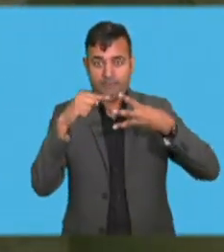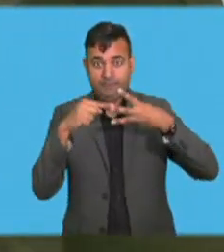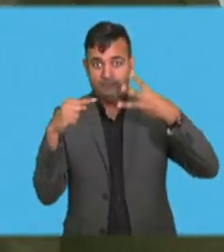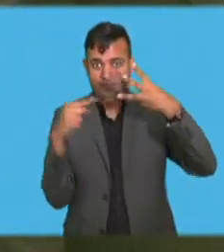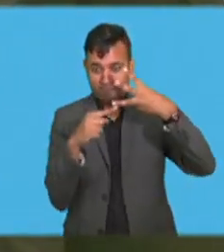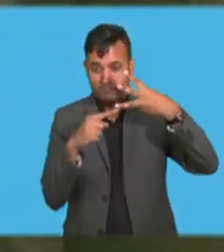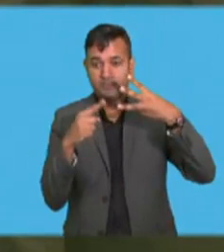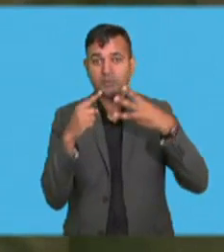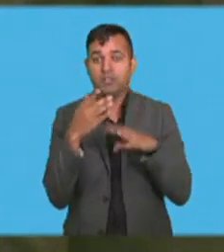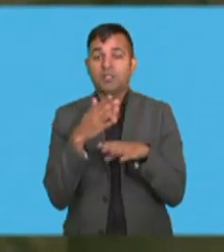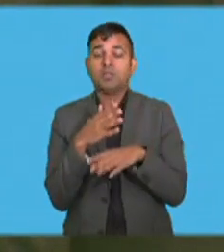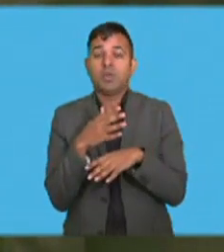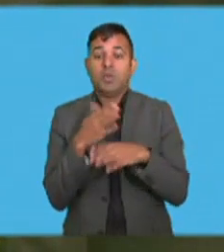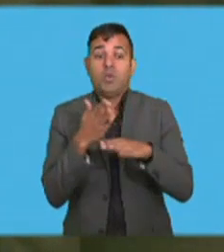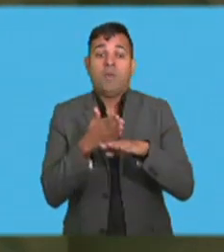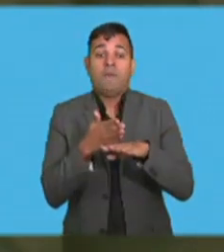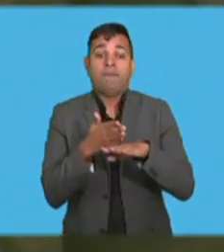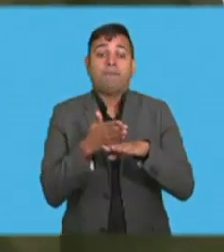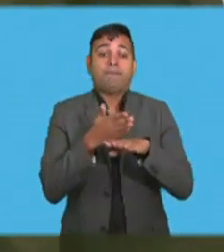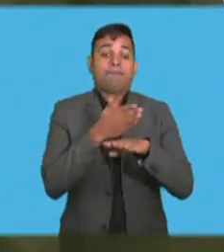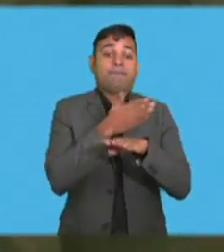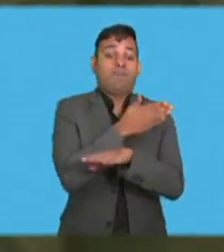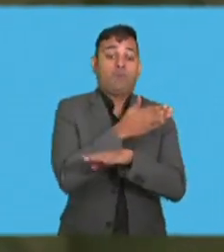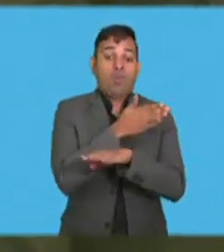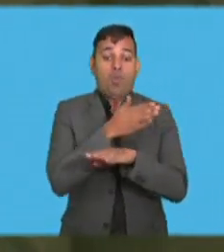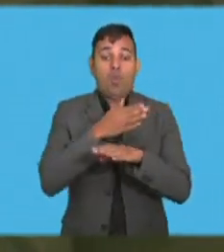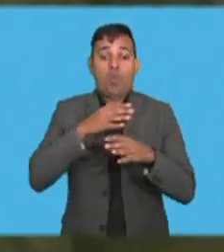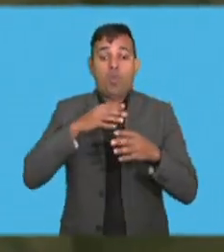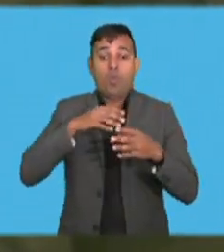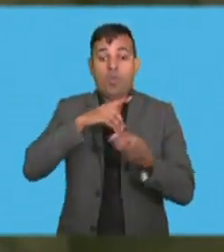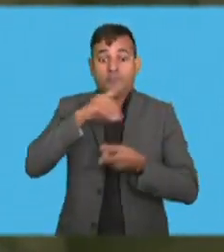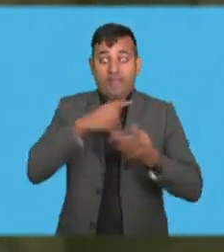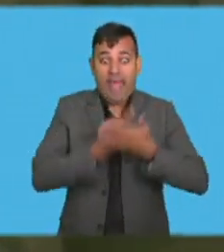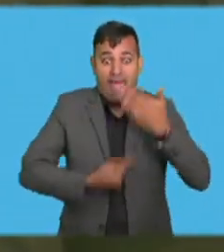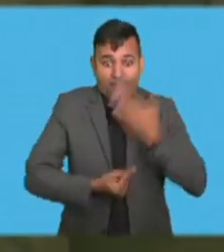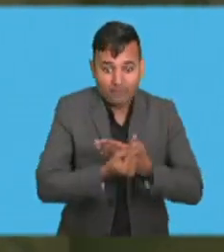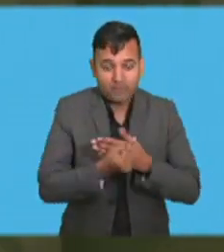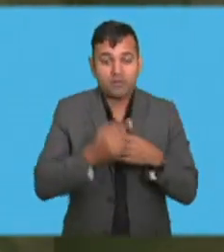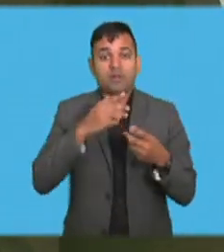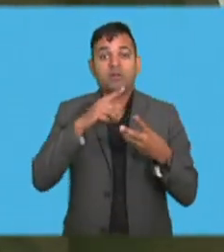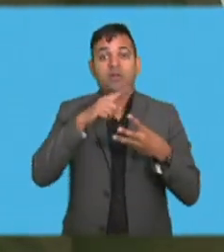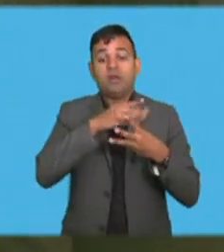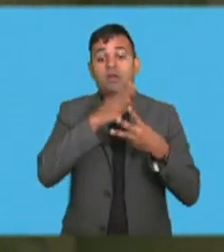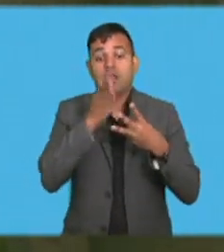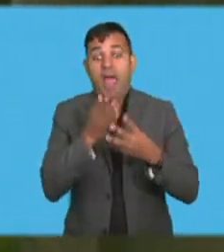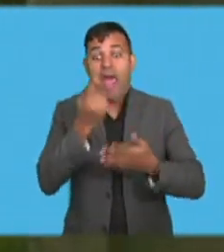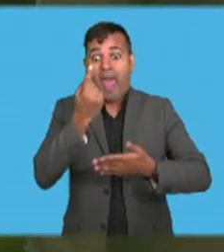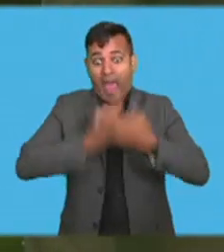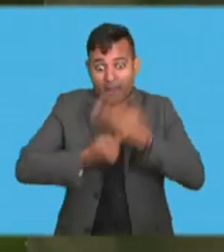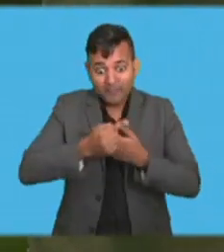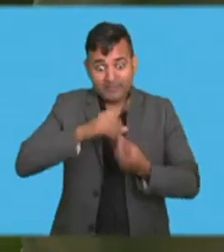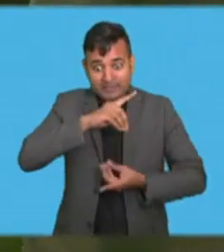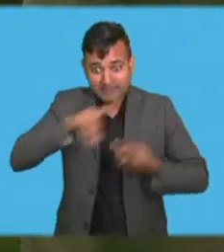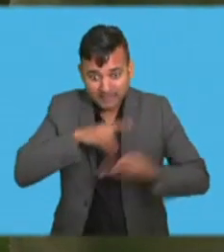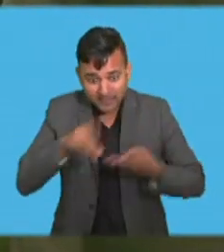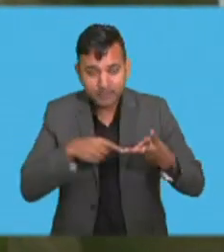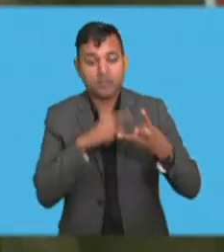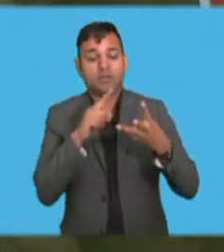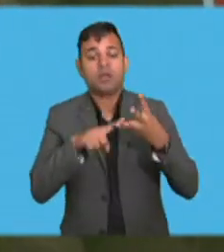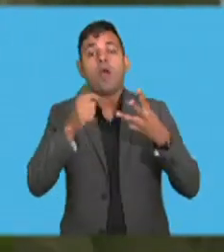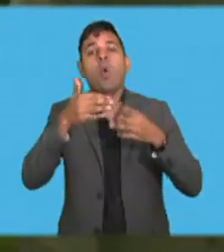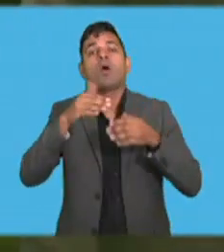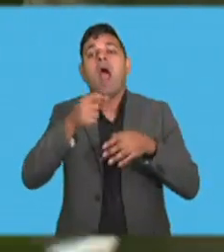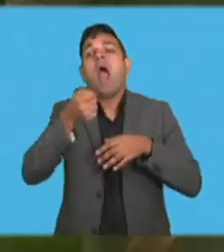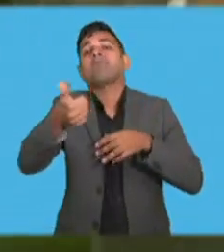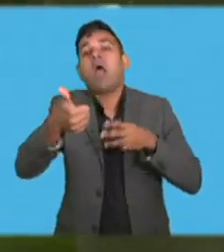pre-disasters, period before disasters. Two is during disasters, and thirdly is post-disasters.